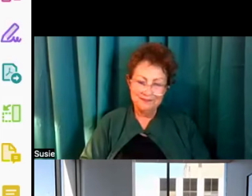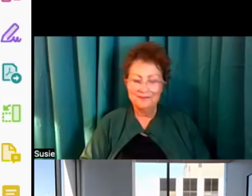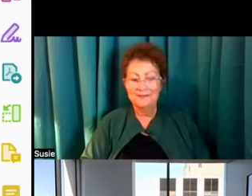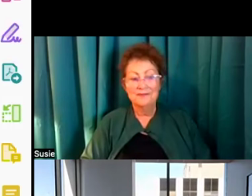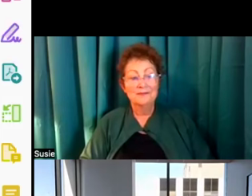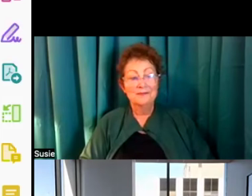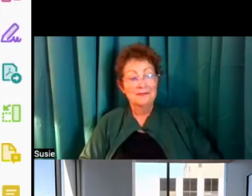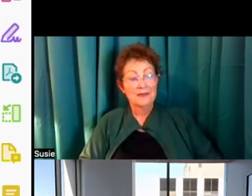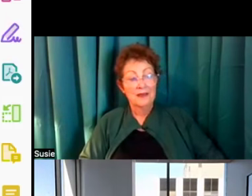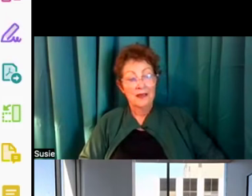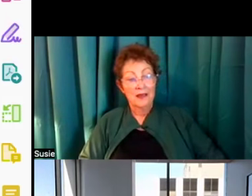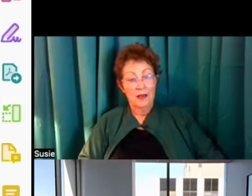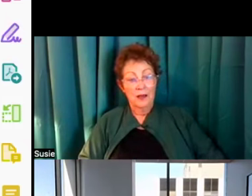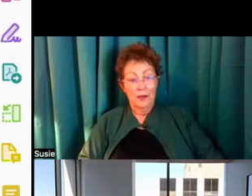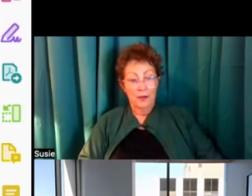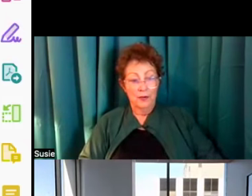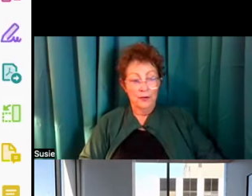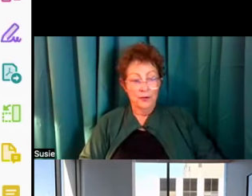Sorry.